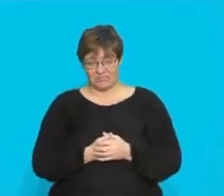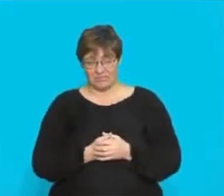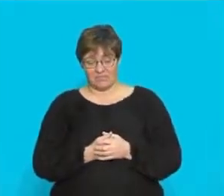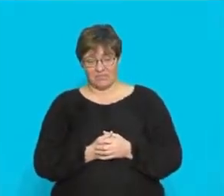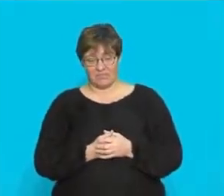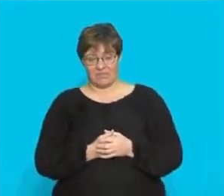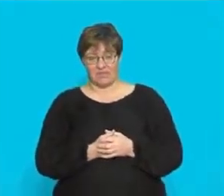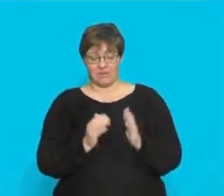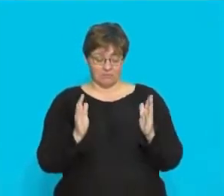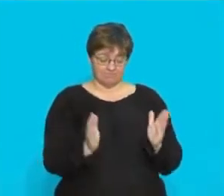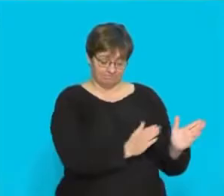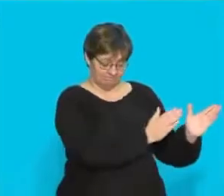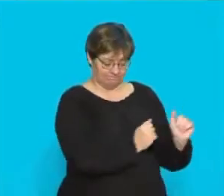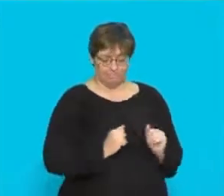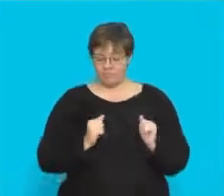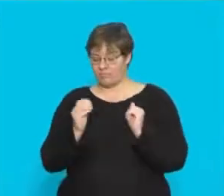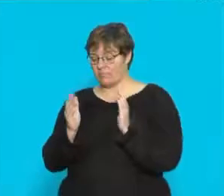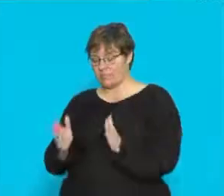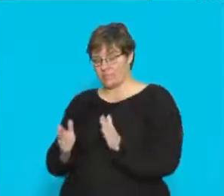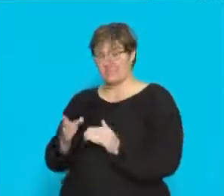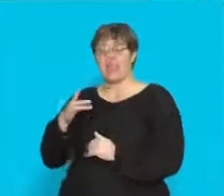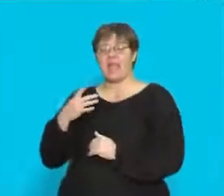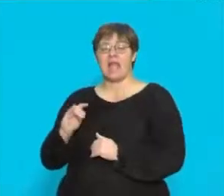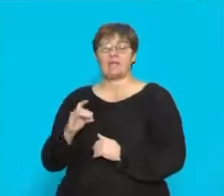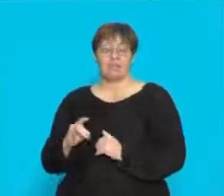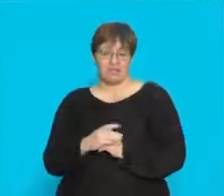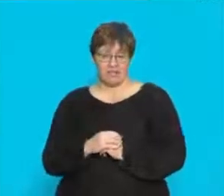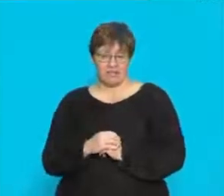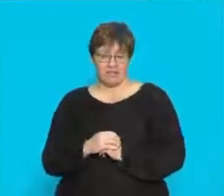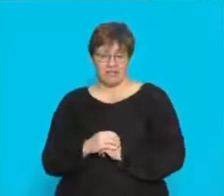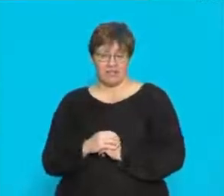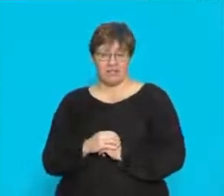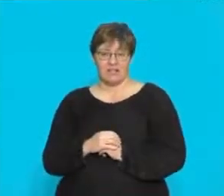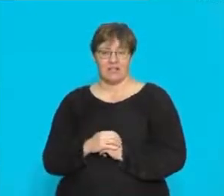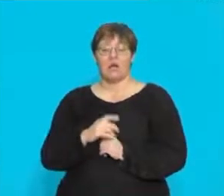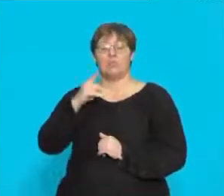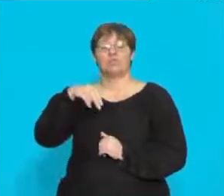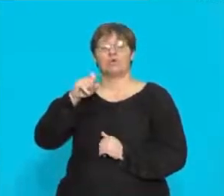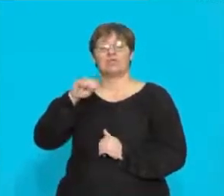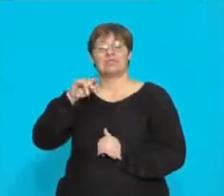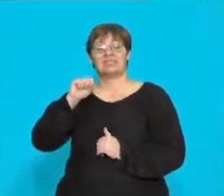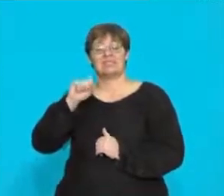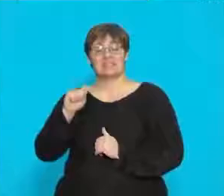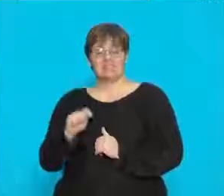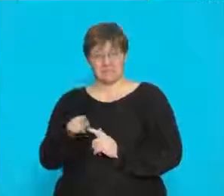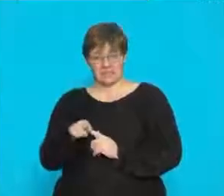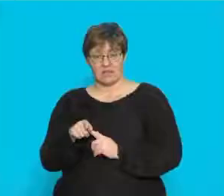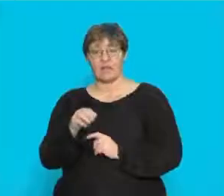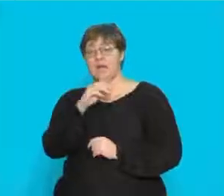Right, now the animal ones. The animal part of protists are